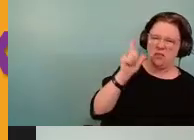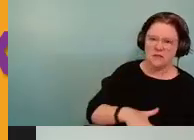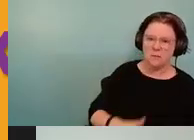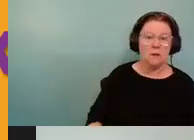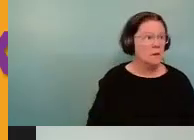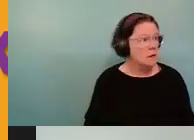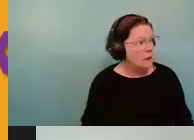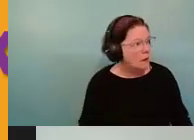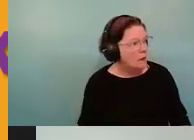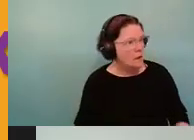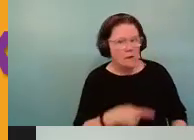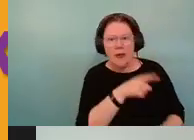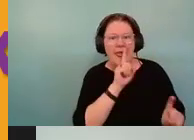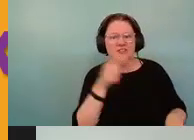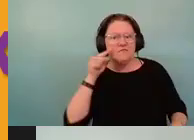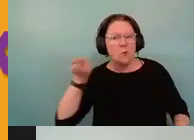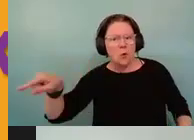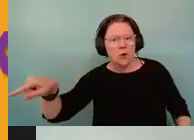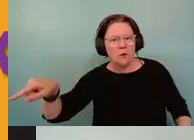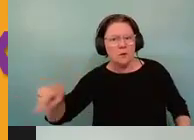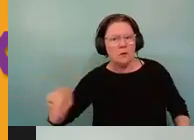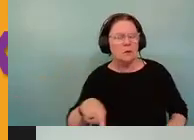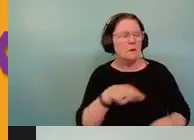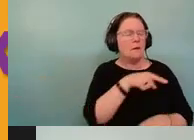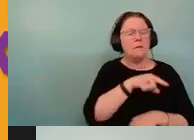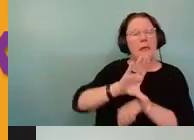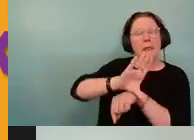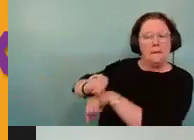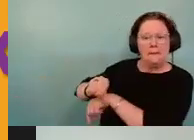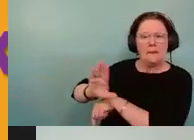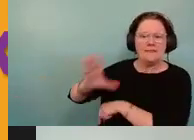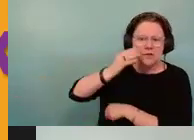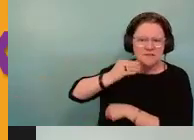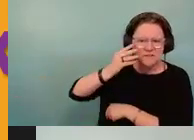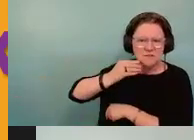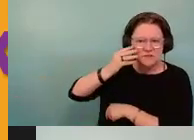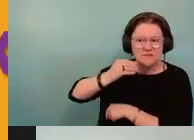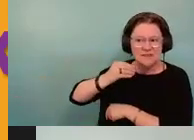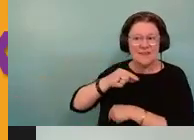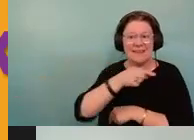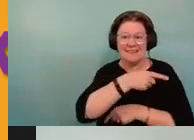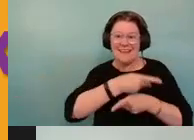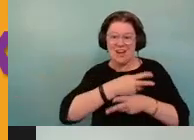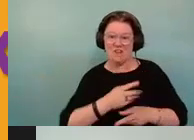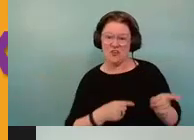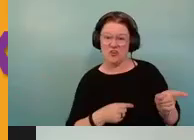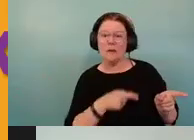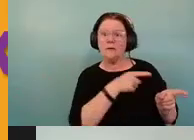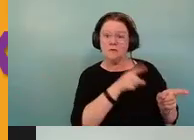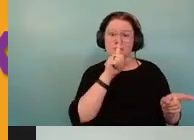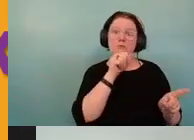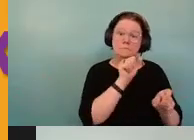They're answering for them, they're dismissing, but the caregiver in this circumstance was actually the